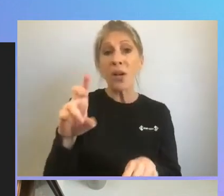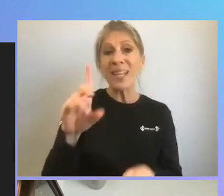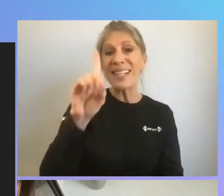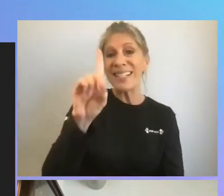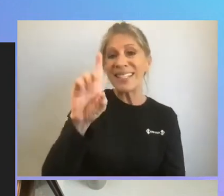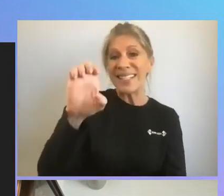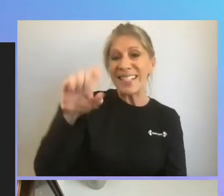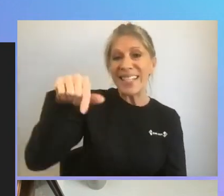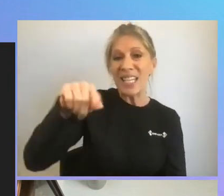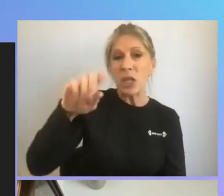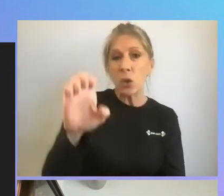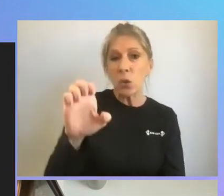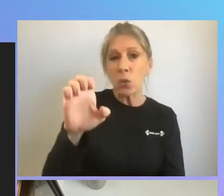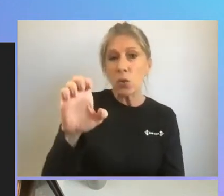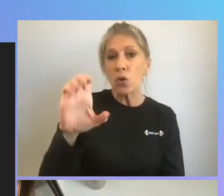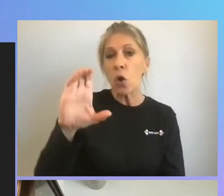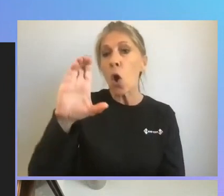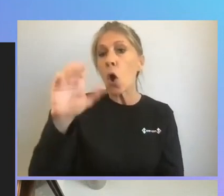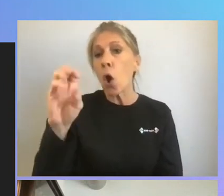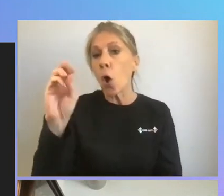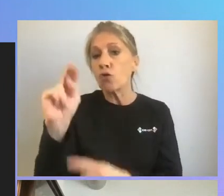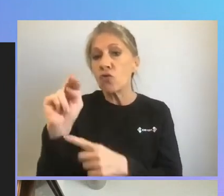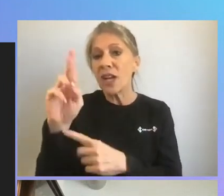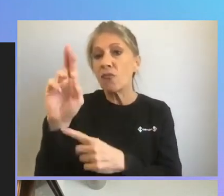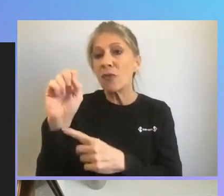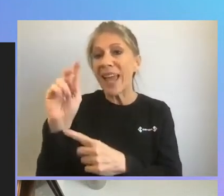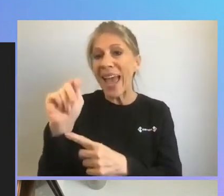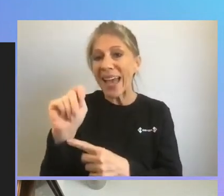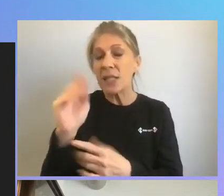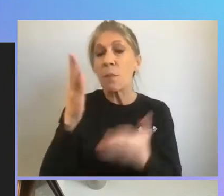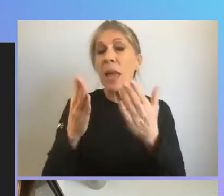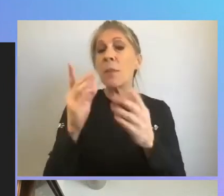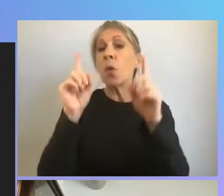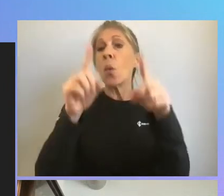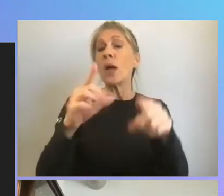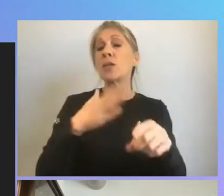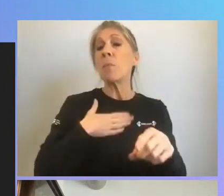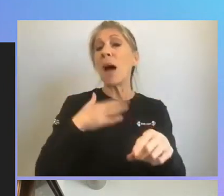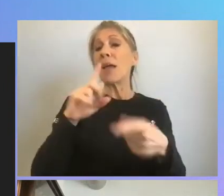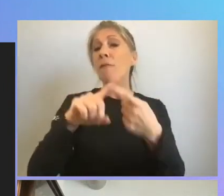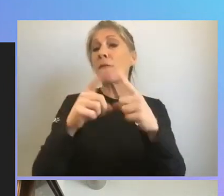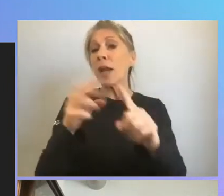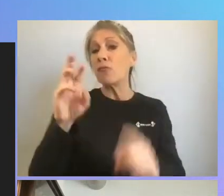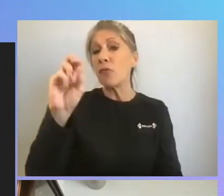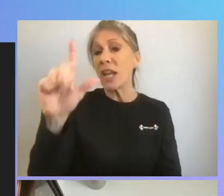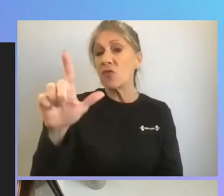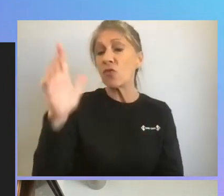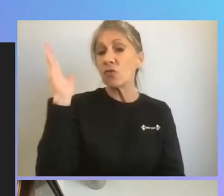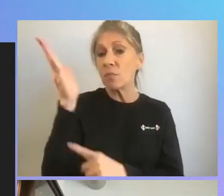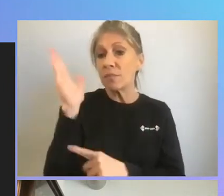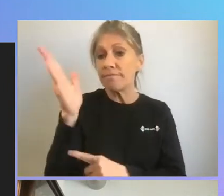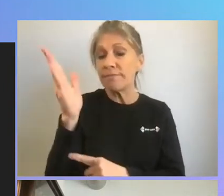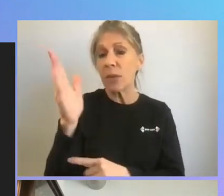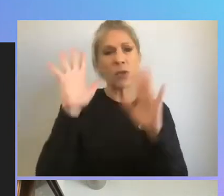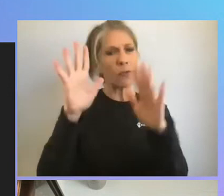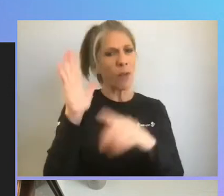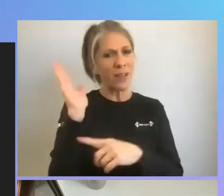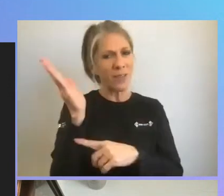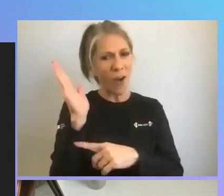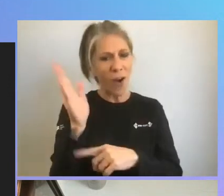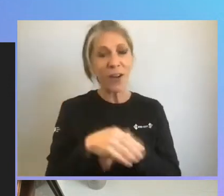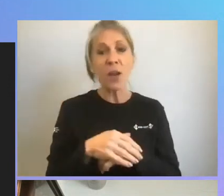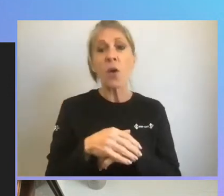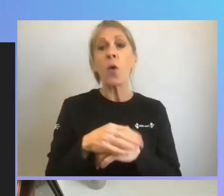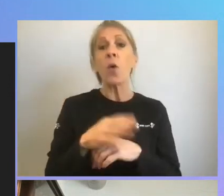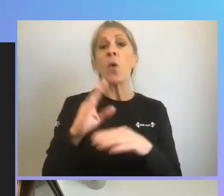DQ's pattern library. You might have attended my colleague Rachel's talk about it yesterday. Really great talk, and we got to focus on